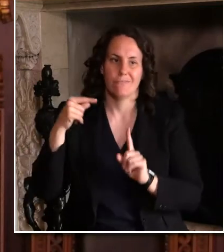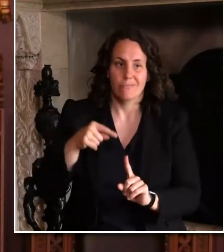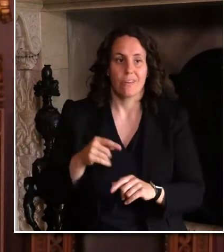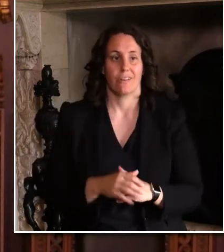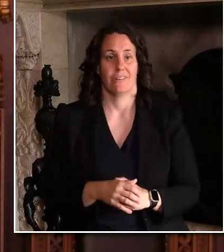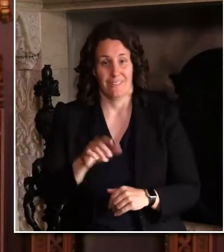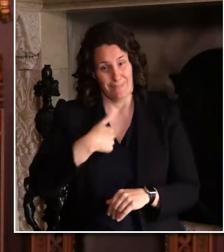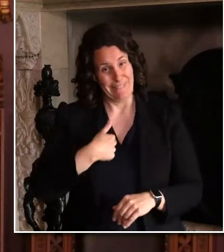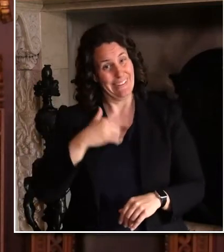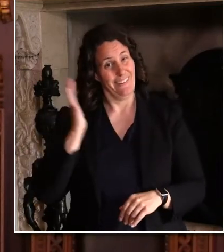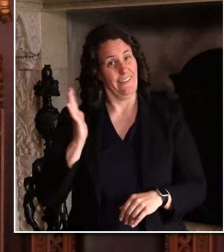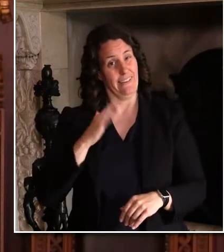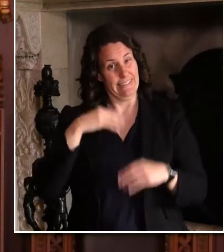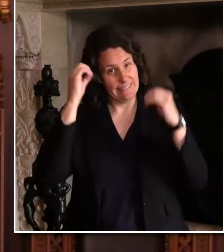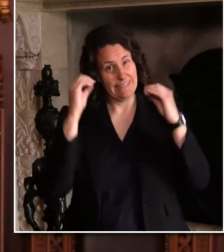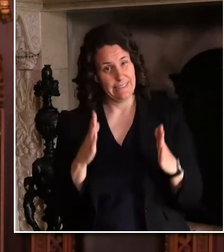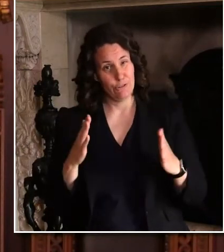some